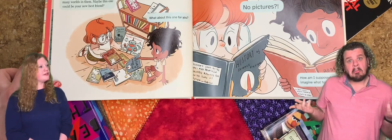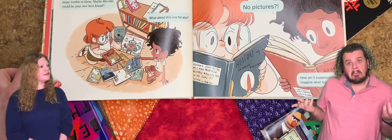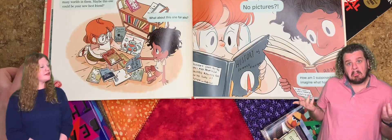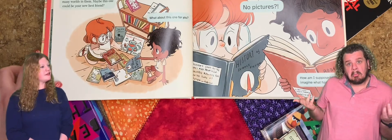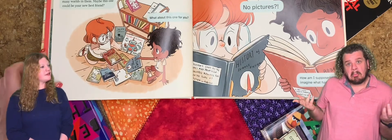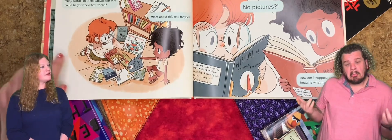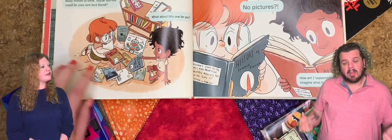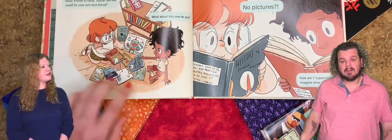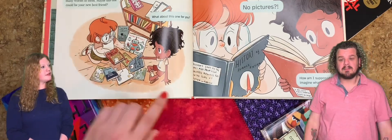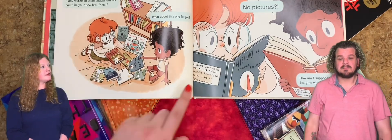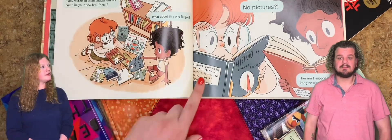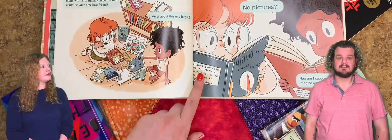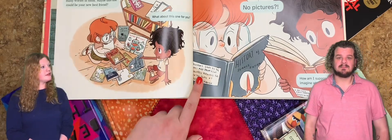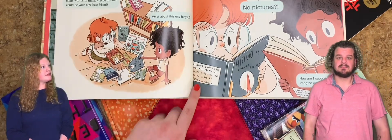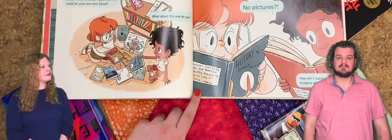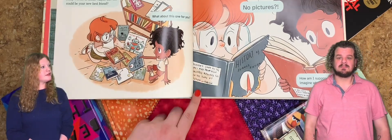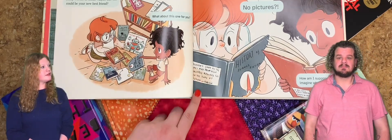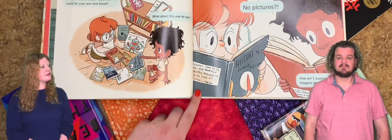for you?